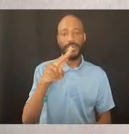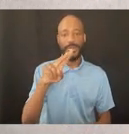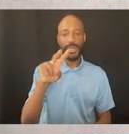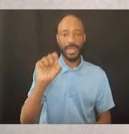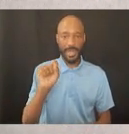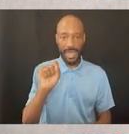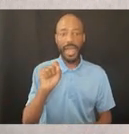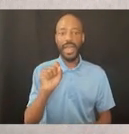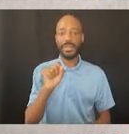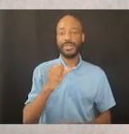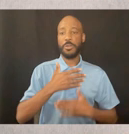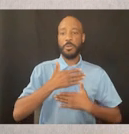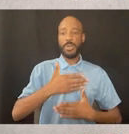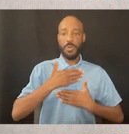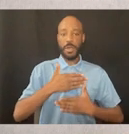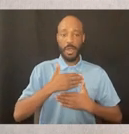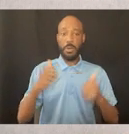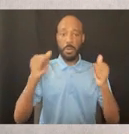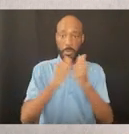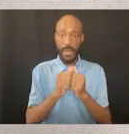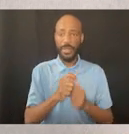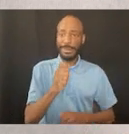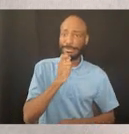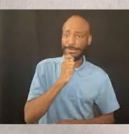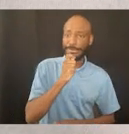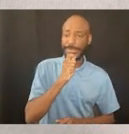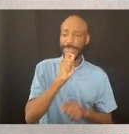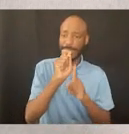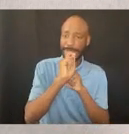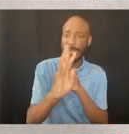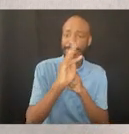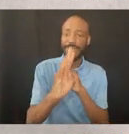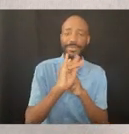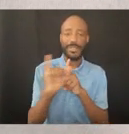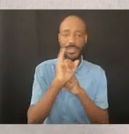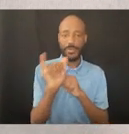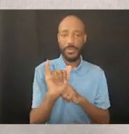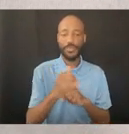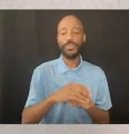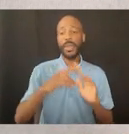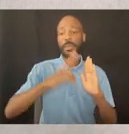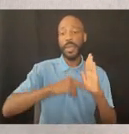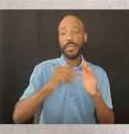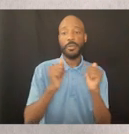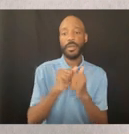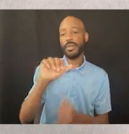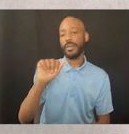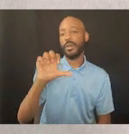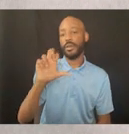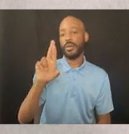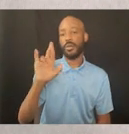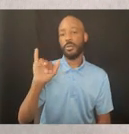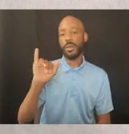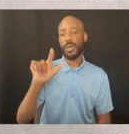KLIM Clarity Portable Voice Amplifier, painted with acrylic paint, and has some speaker wire.